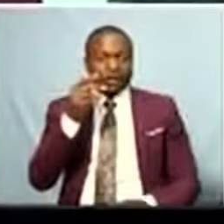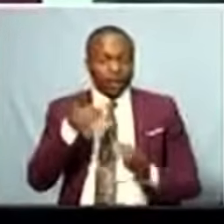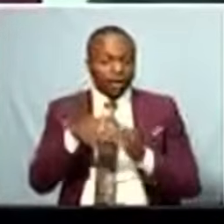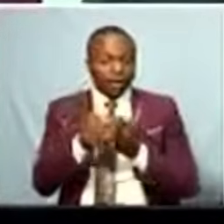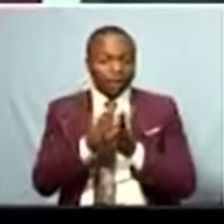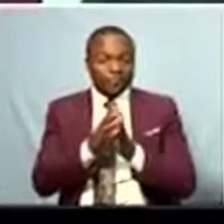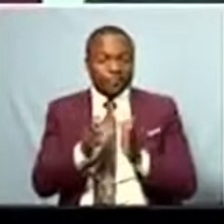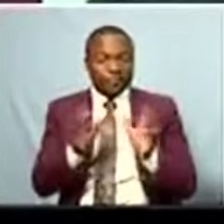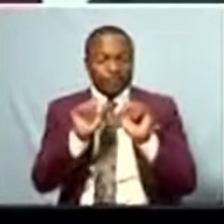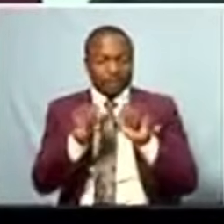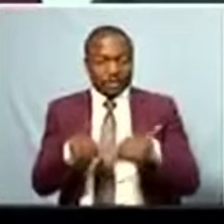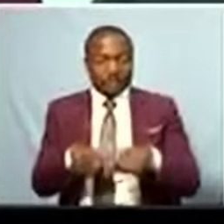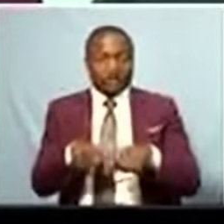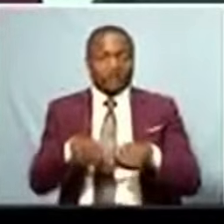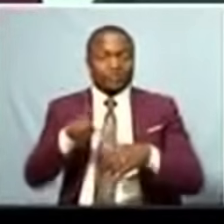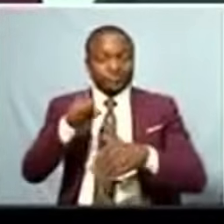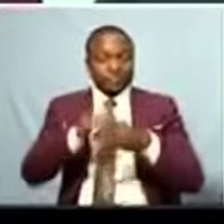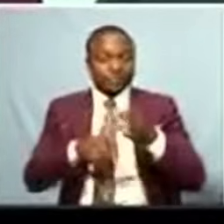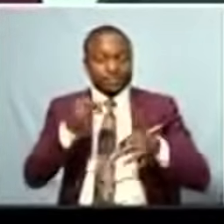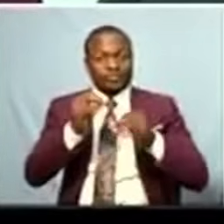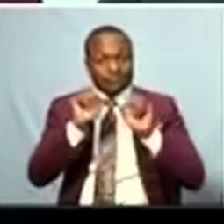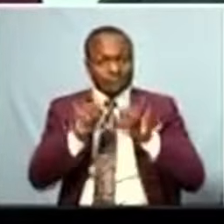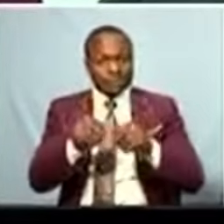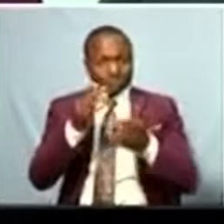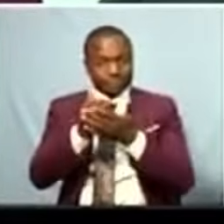hospital if we could procure it.